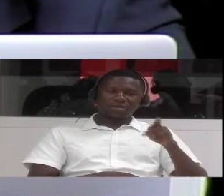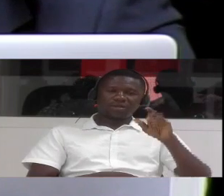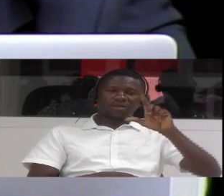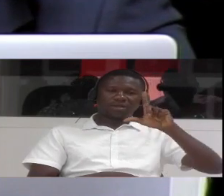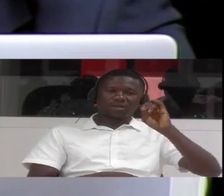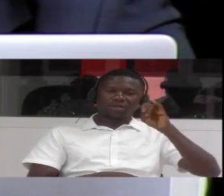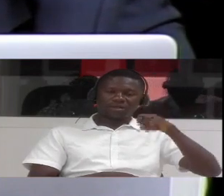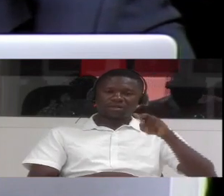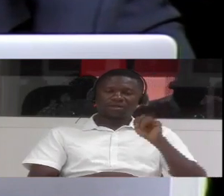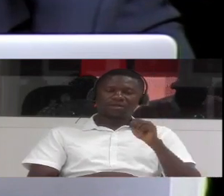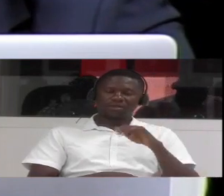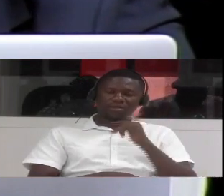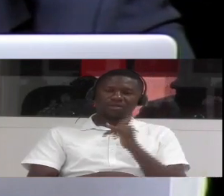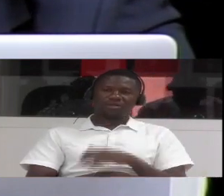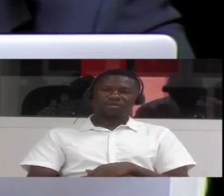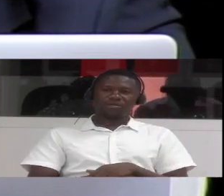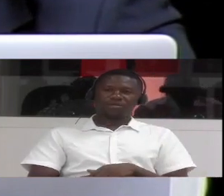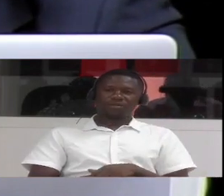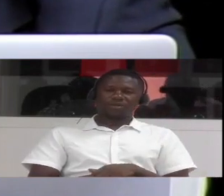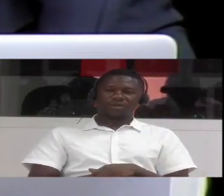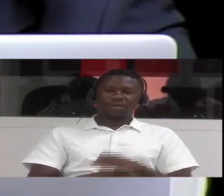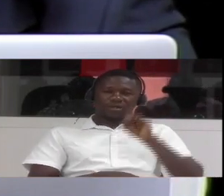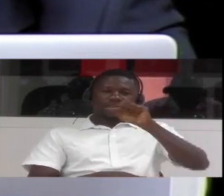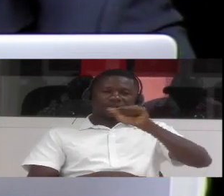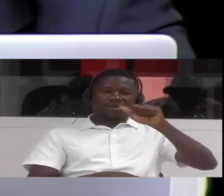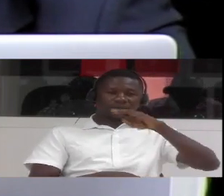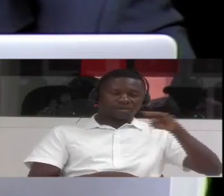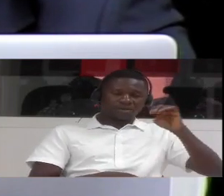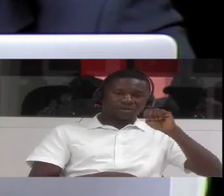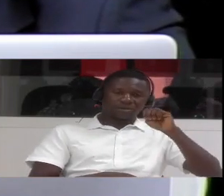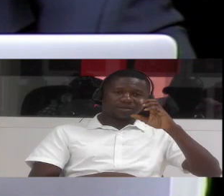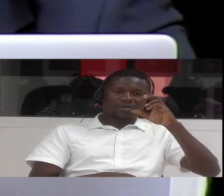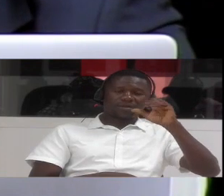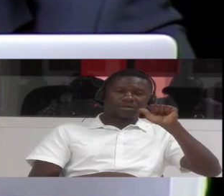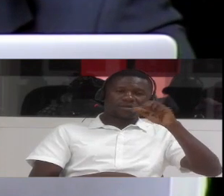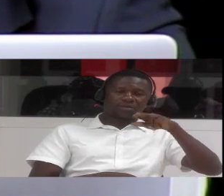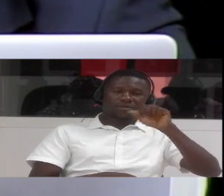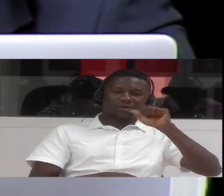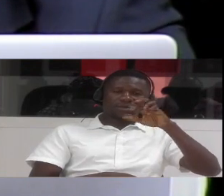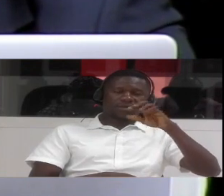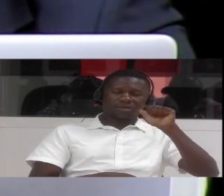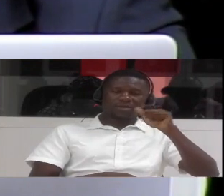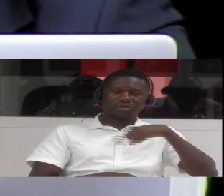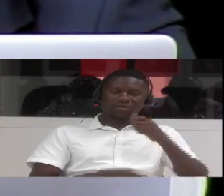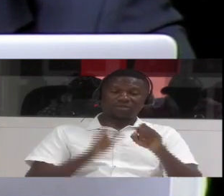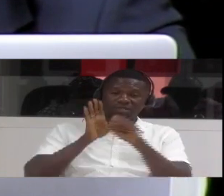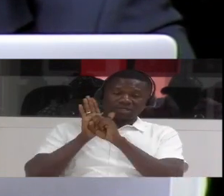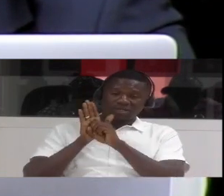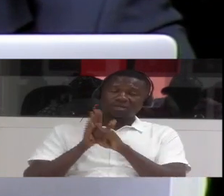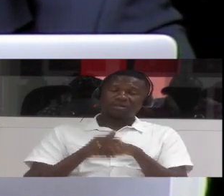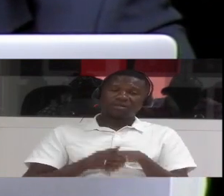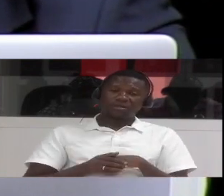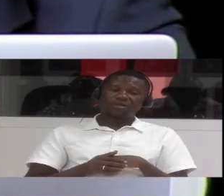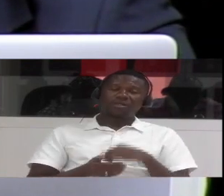27 June 2014, Sana Kamara of the Standard. Yes, Sana wrote an article